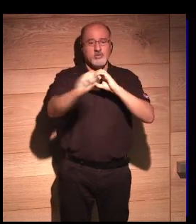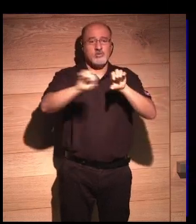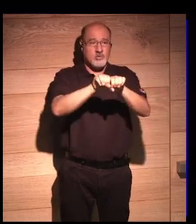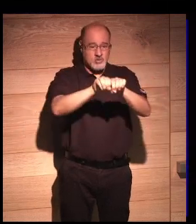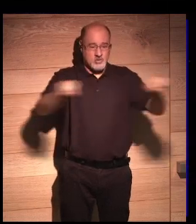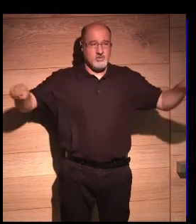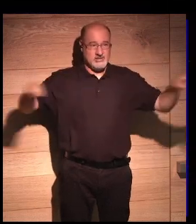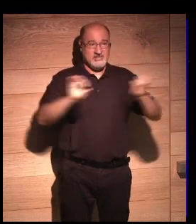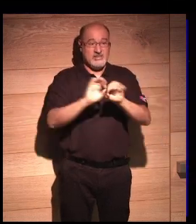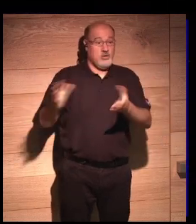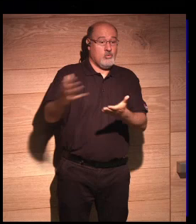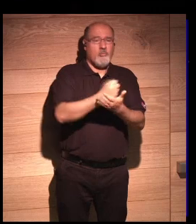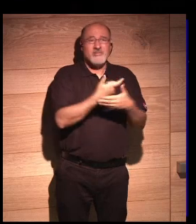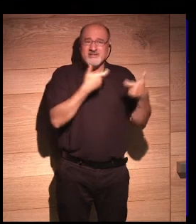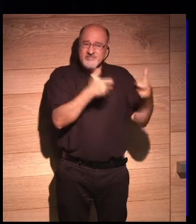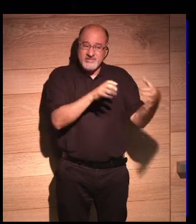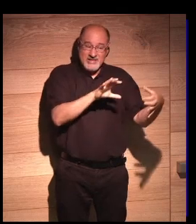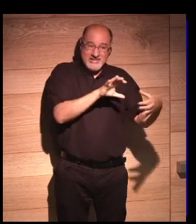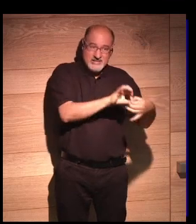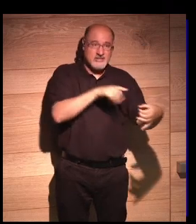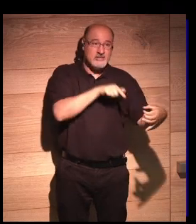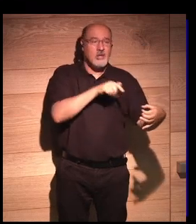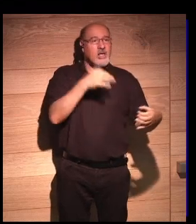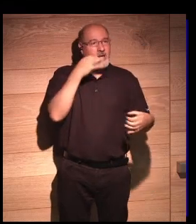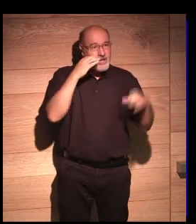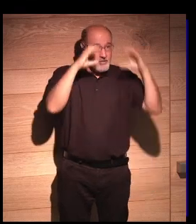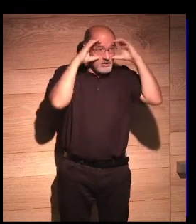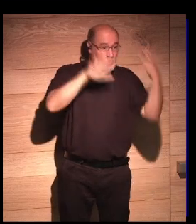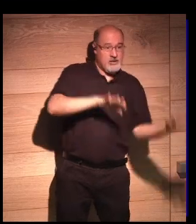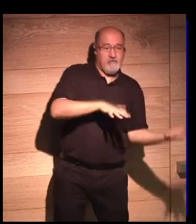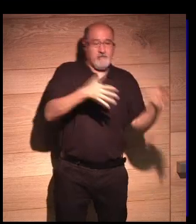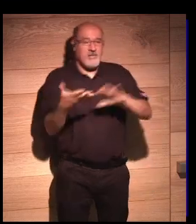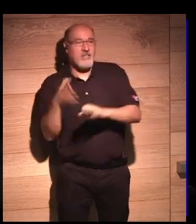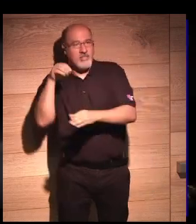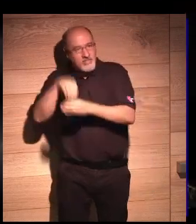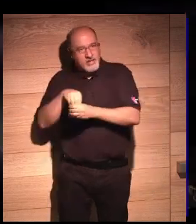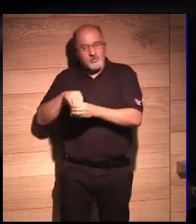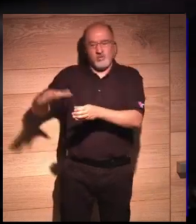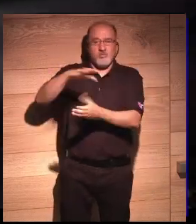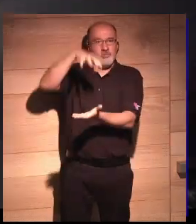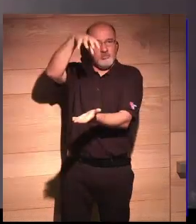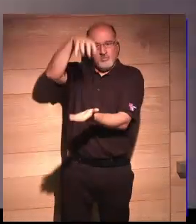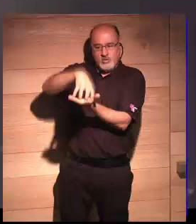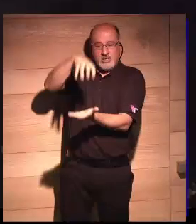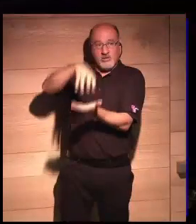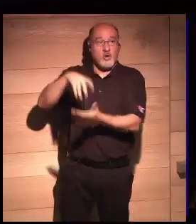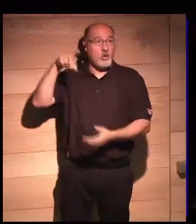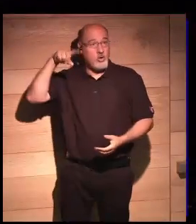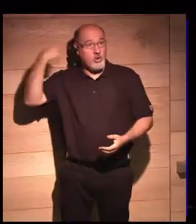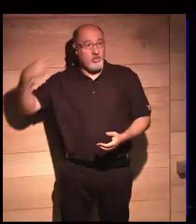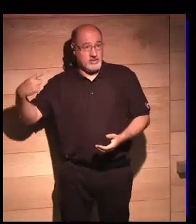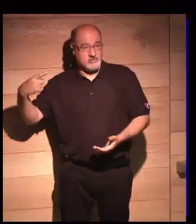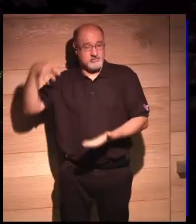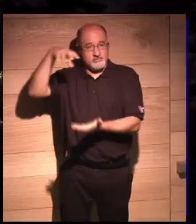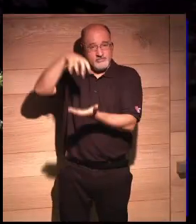But we brought it to a location in London where we were able to incorporate the